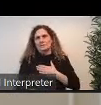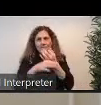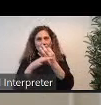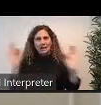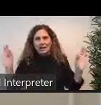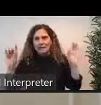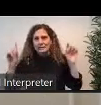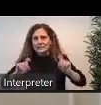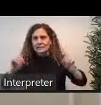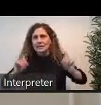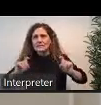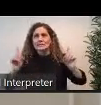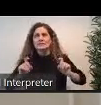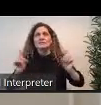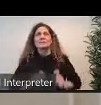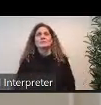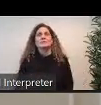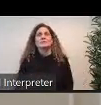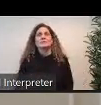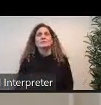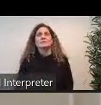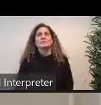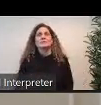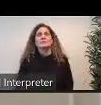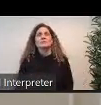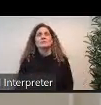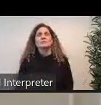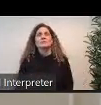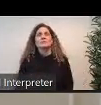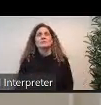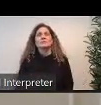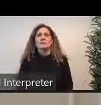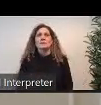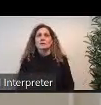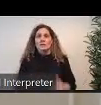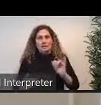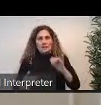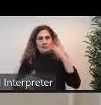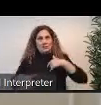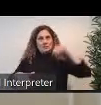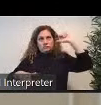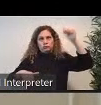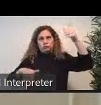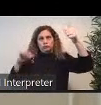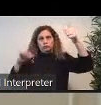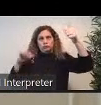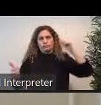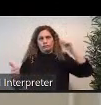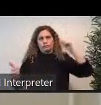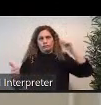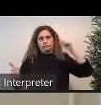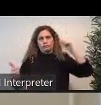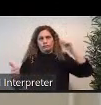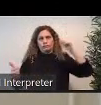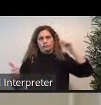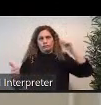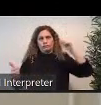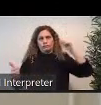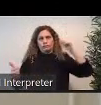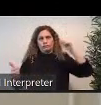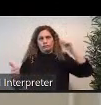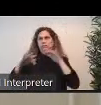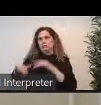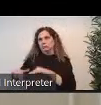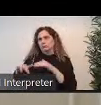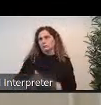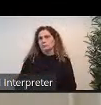this. And so that's why we've got multiple sites for people to be tested. I also want to take a couple minutes because we've got a number of businesses and other